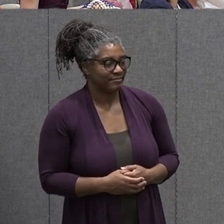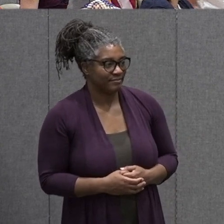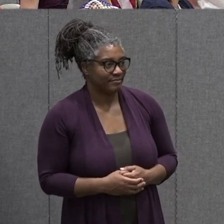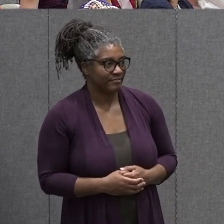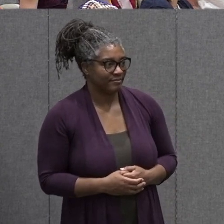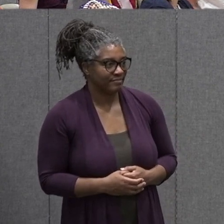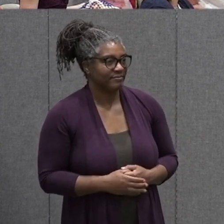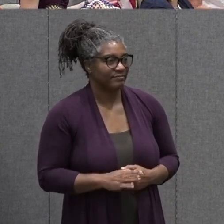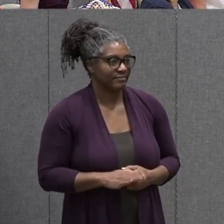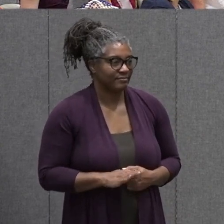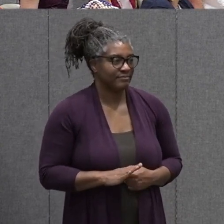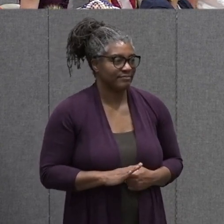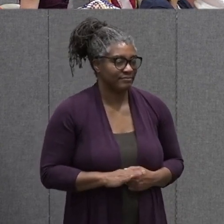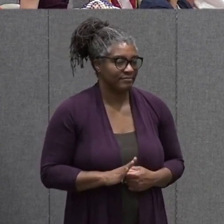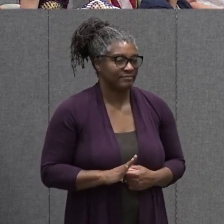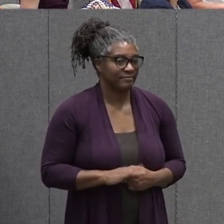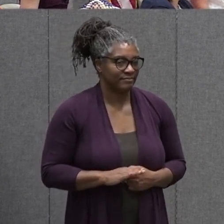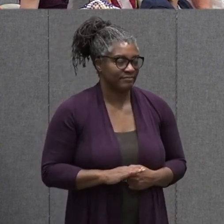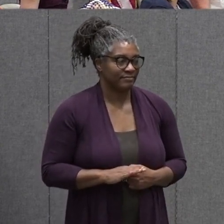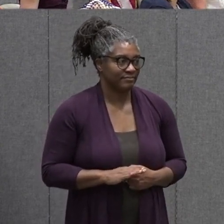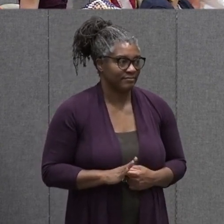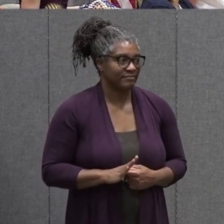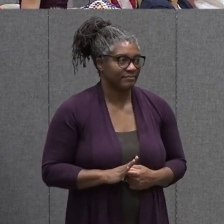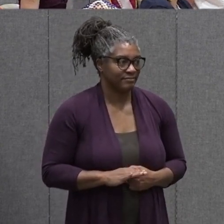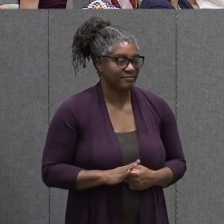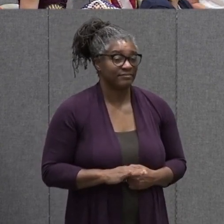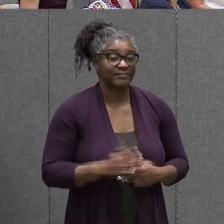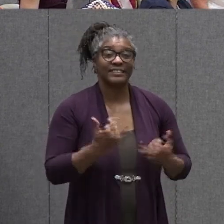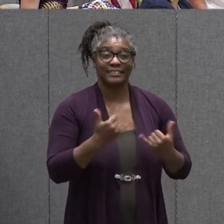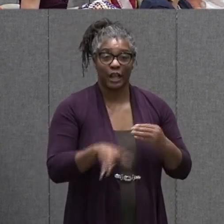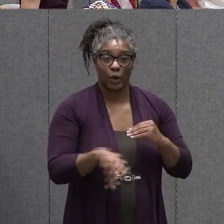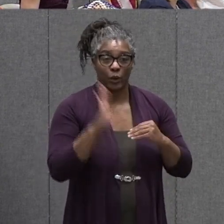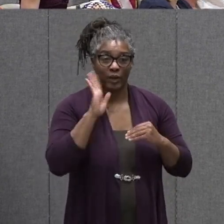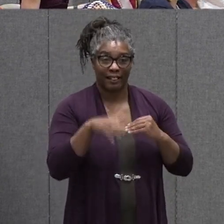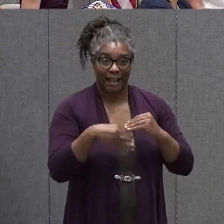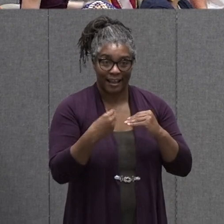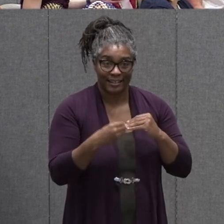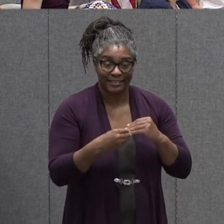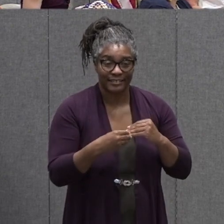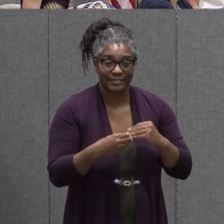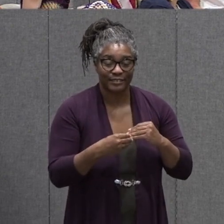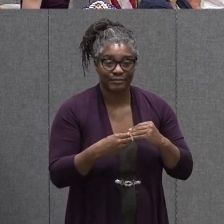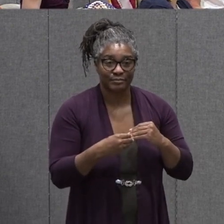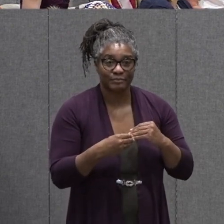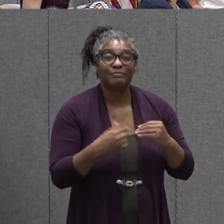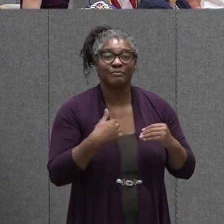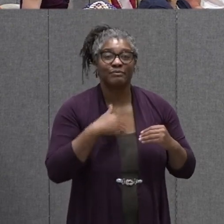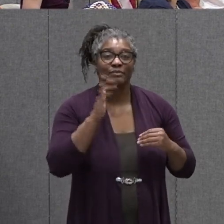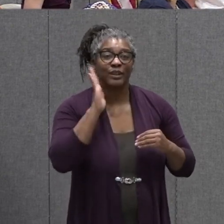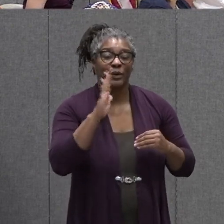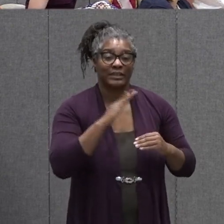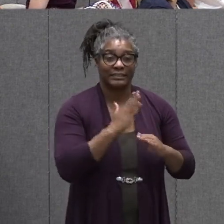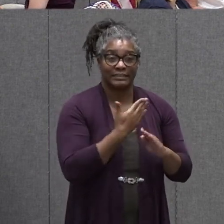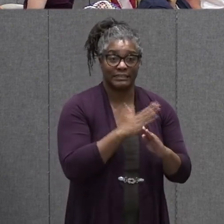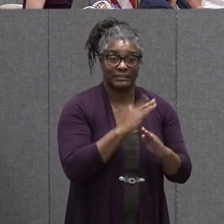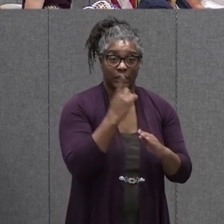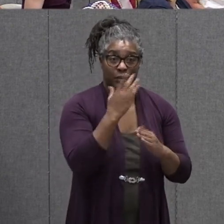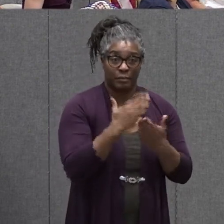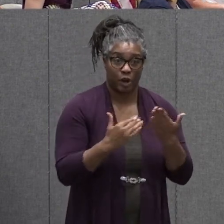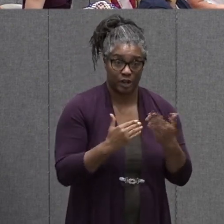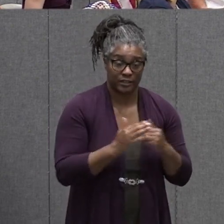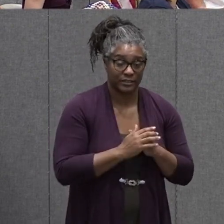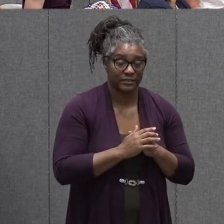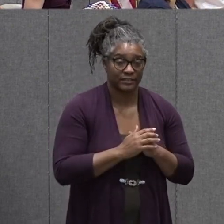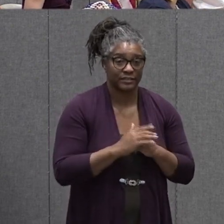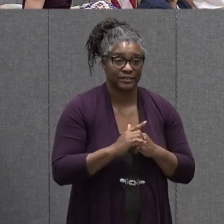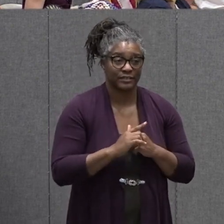All right, keep the groove going. I have something to add to this. Keep going, drums. All right, so I'm going to sing one part, okay? You